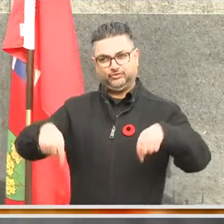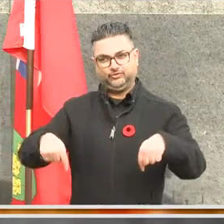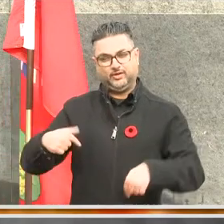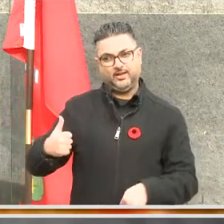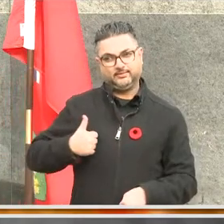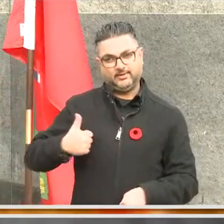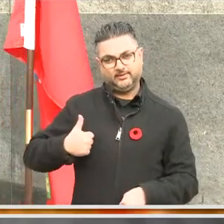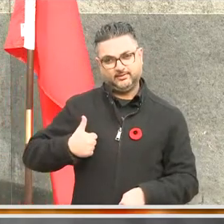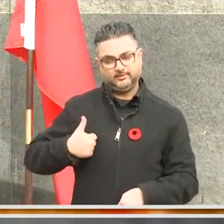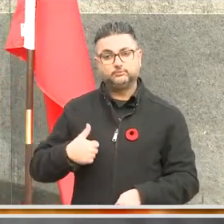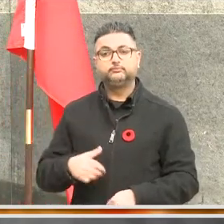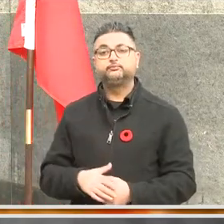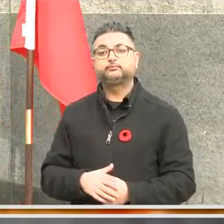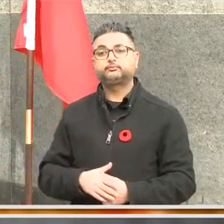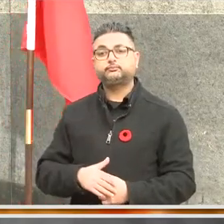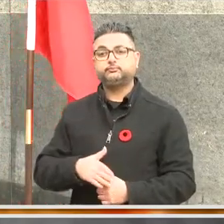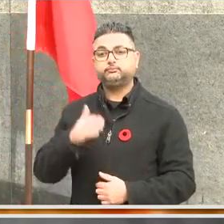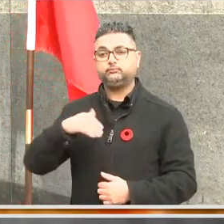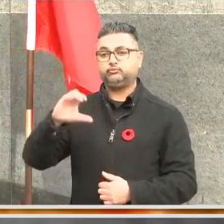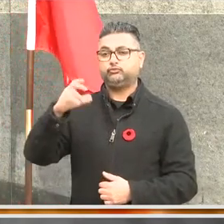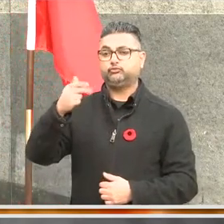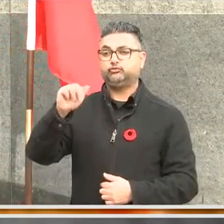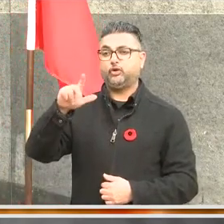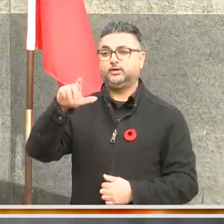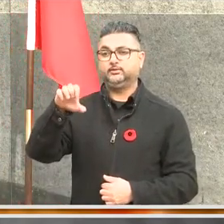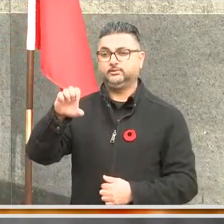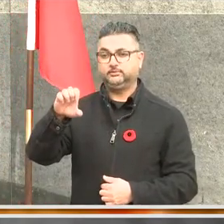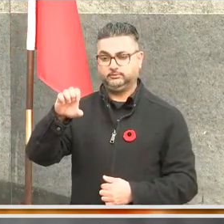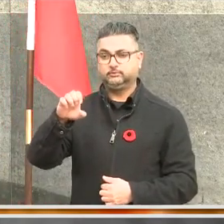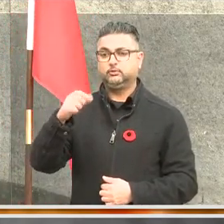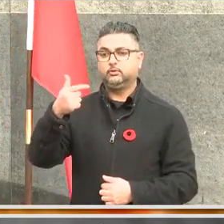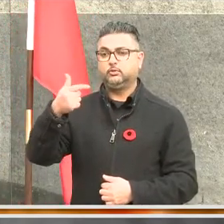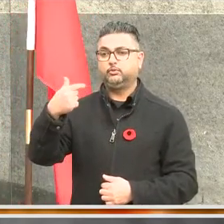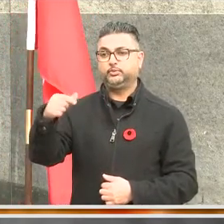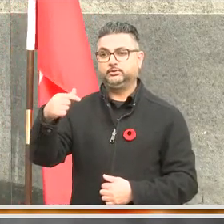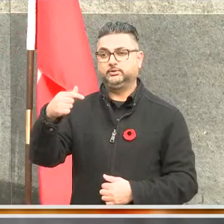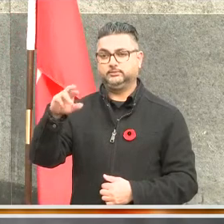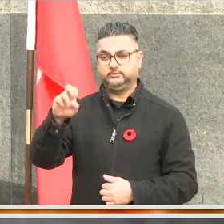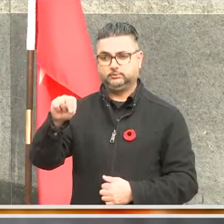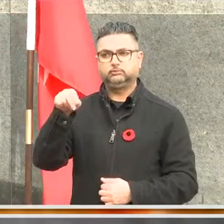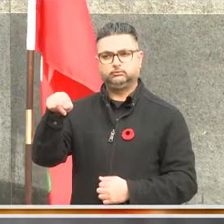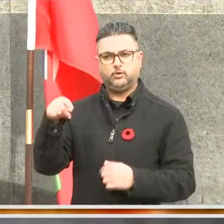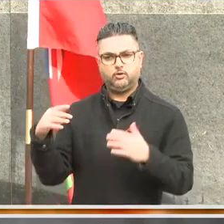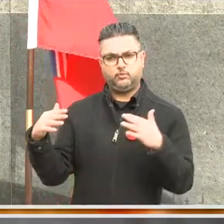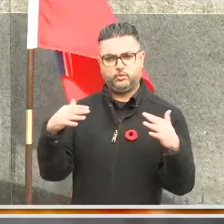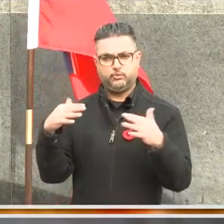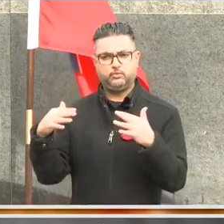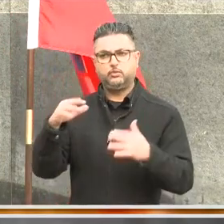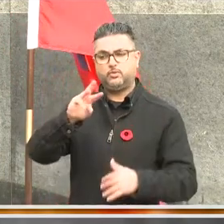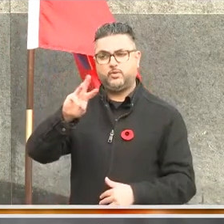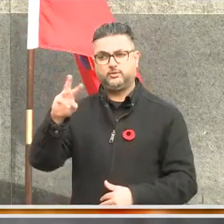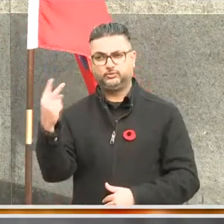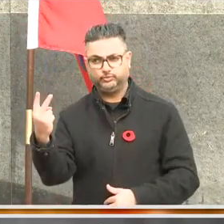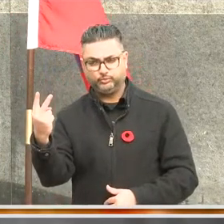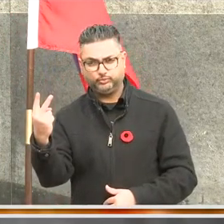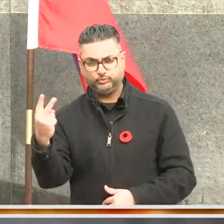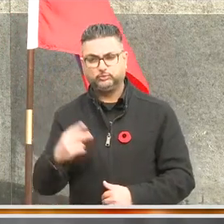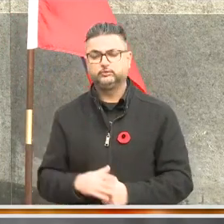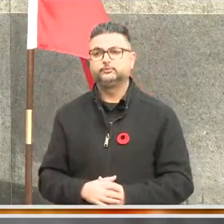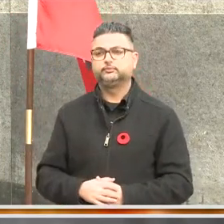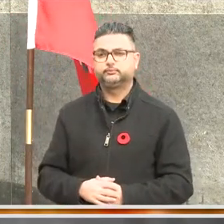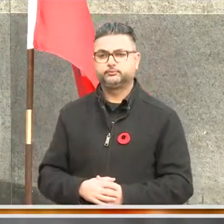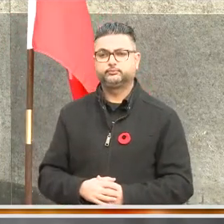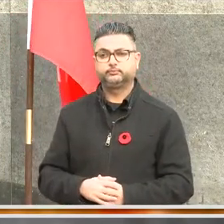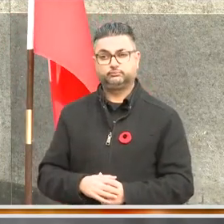Field Marshal Rommel during the Second World War. When he arrived home, a mother grieving the loss